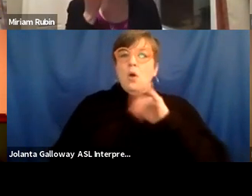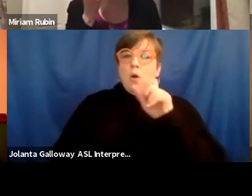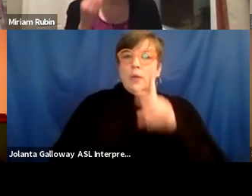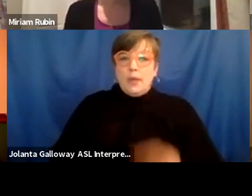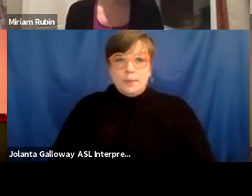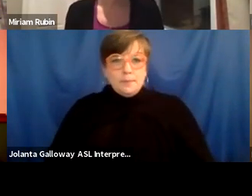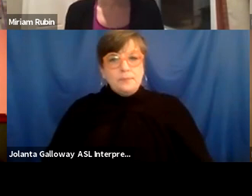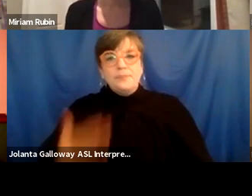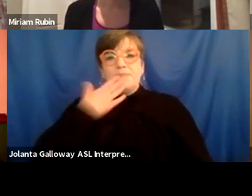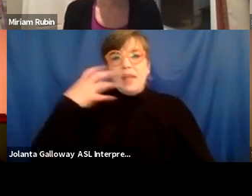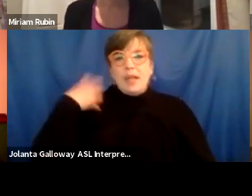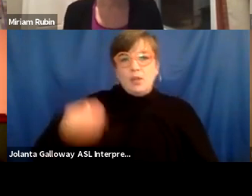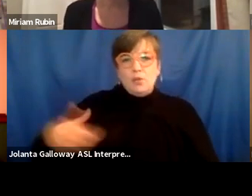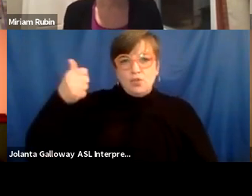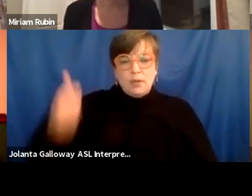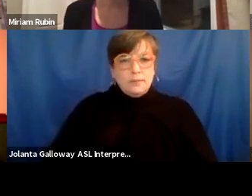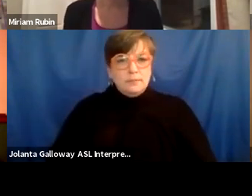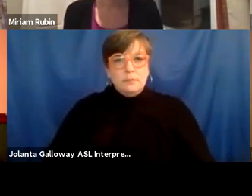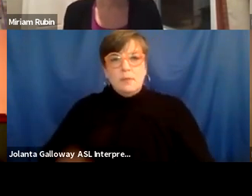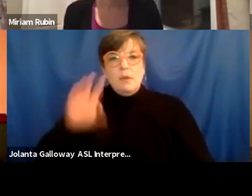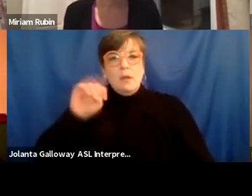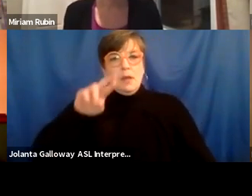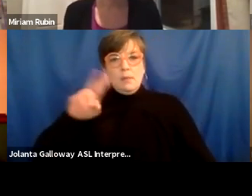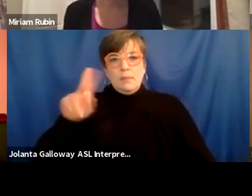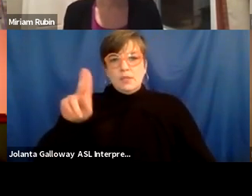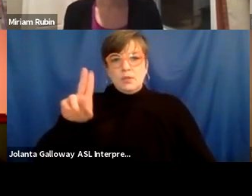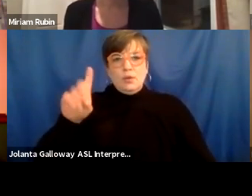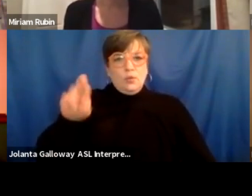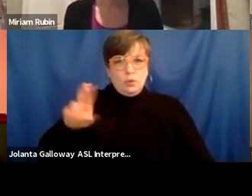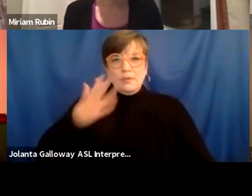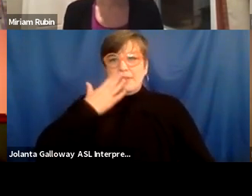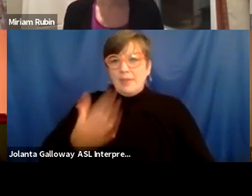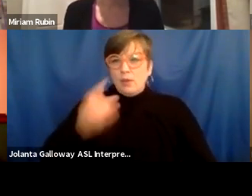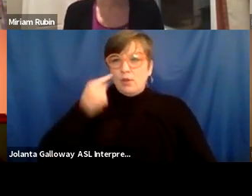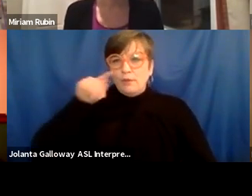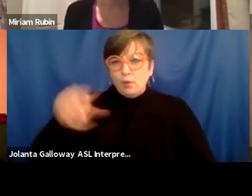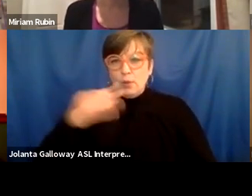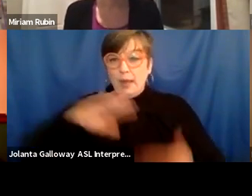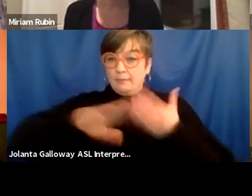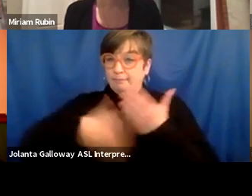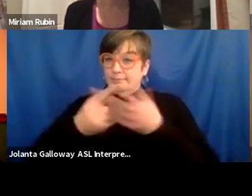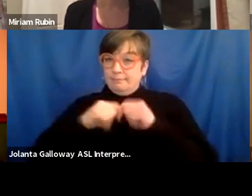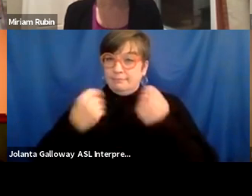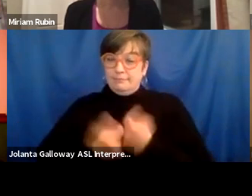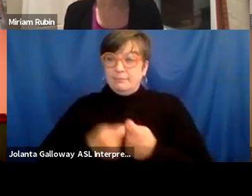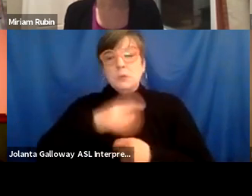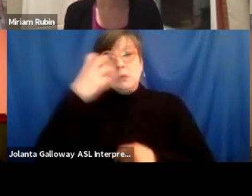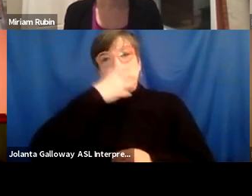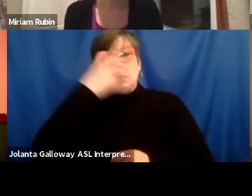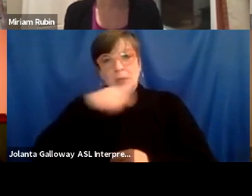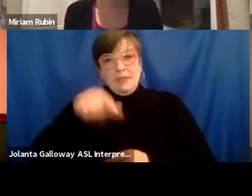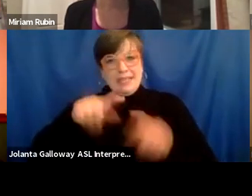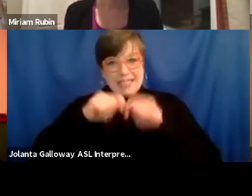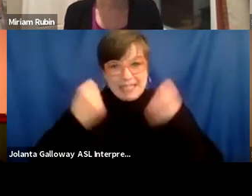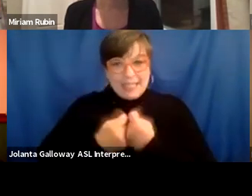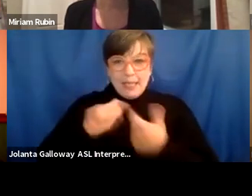Thank you, Chair. So, Mr. Kuda, thank you, first of all, to you and to the entire team, because I know this is not a solo effort. There's